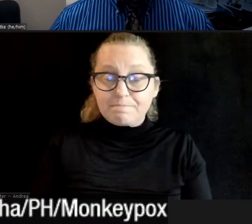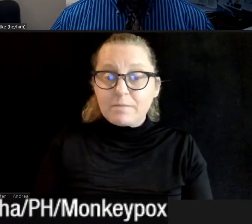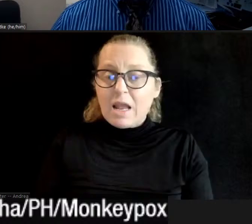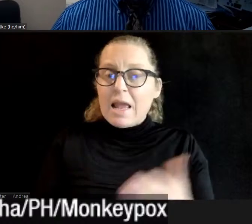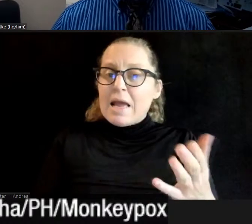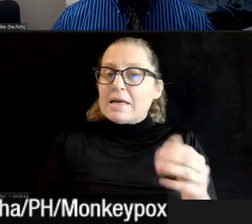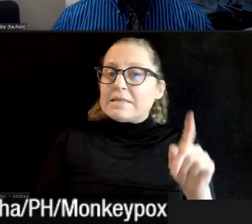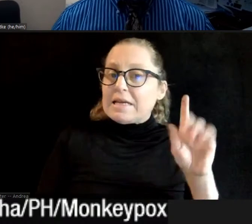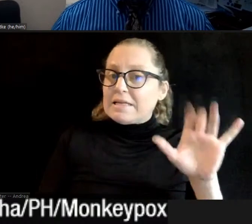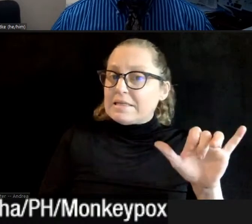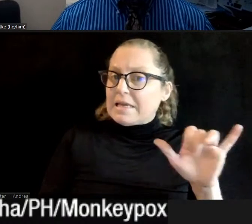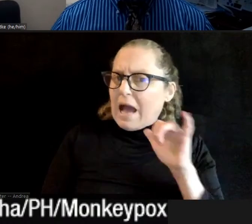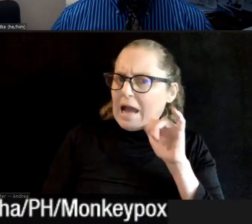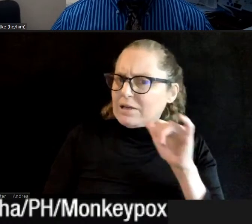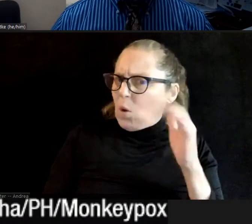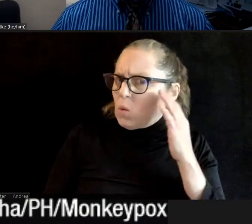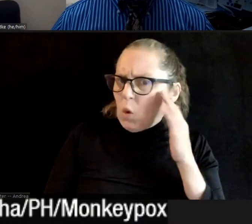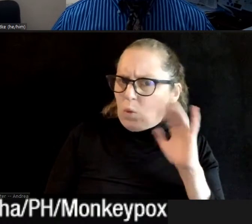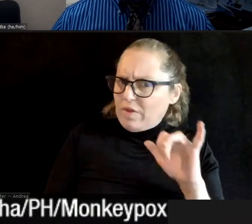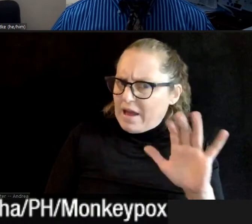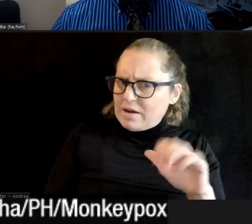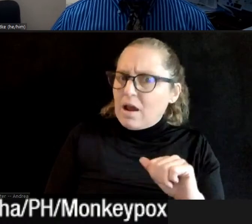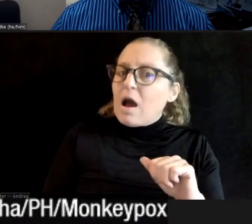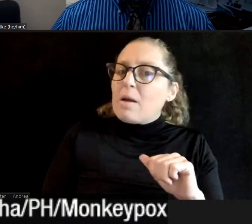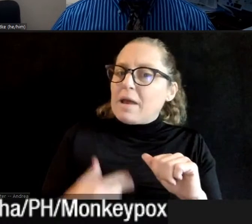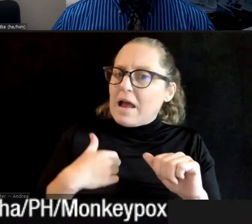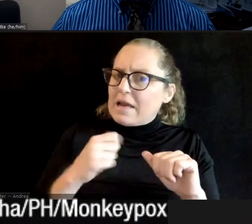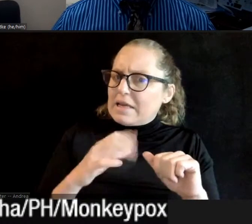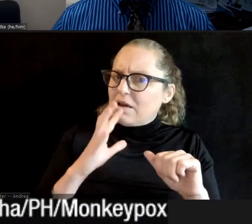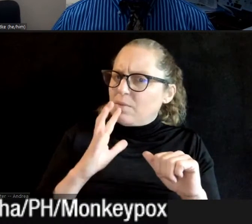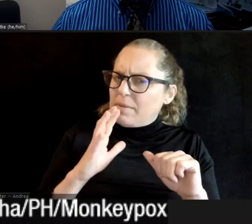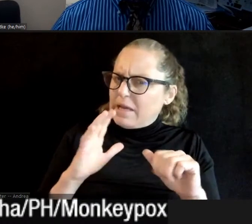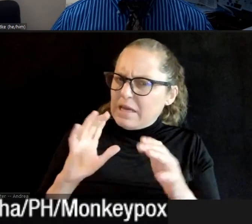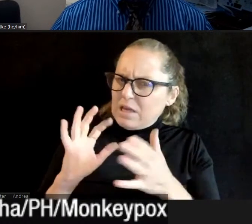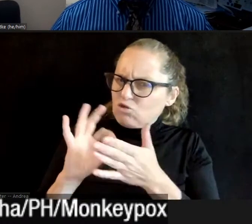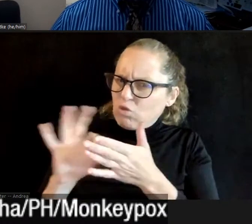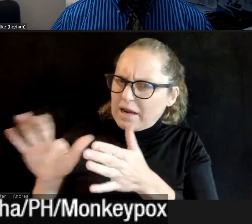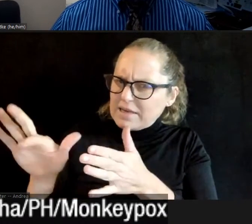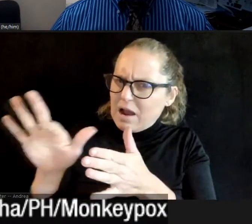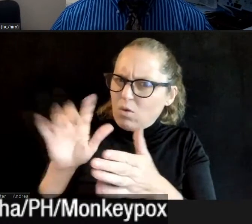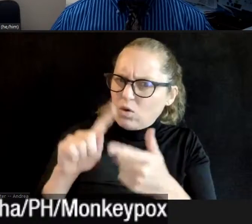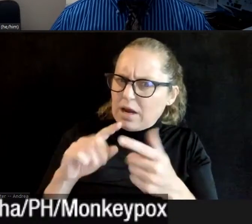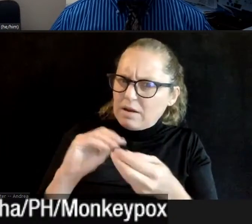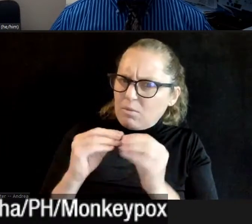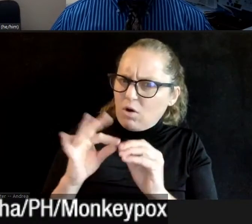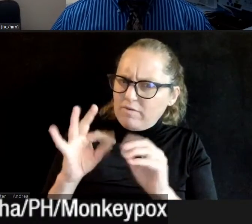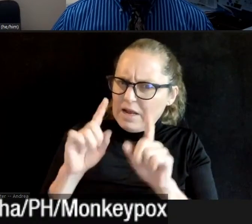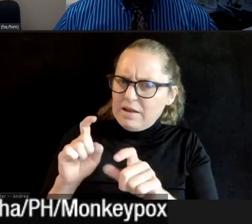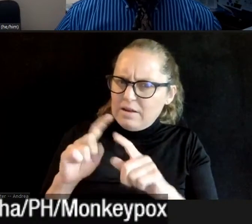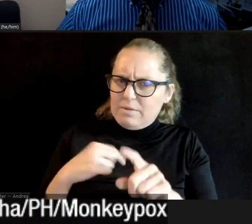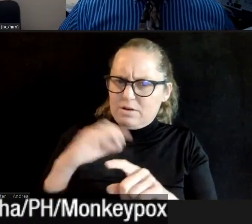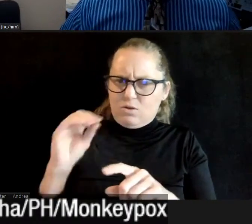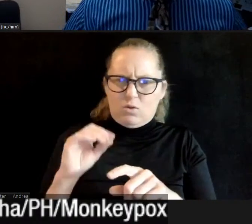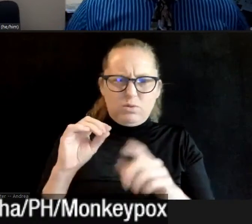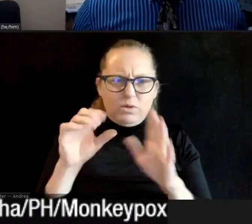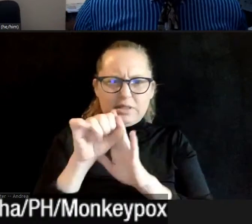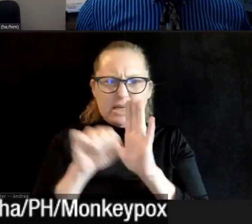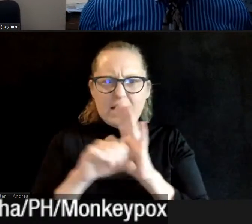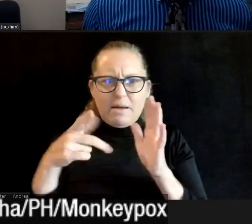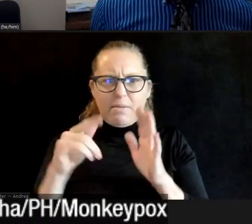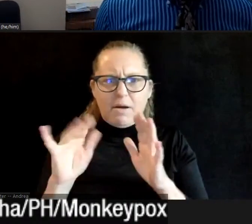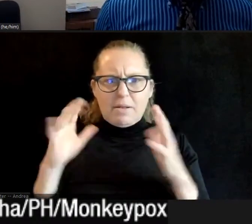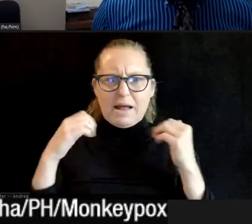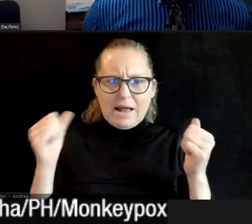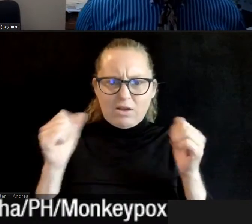Daisy, I do not know that. We could track down a number of tests that were done, I believe, at the Oregon State Public Health Lab, but for our